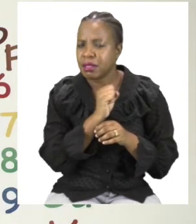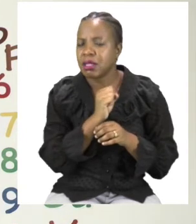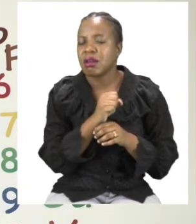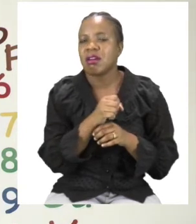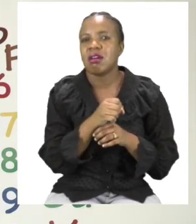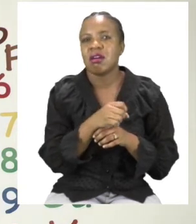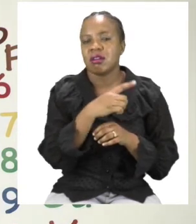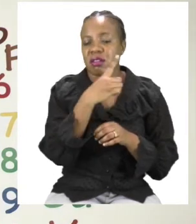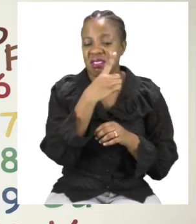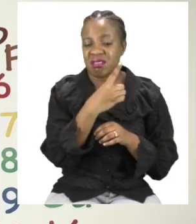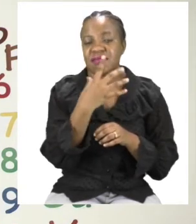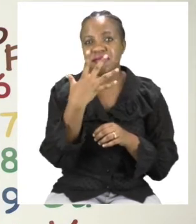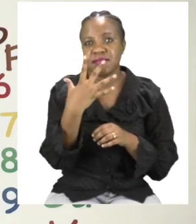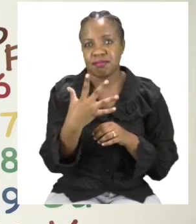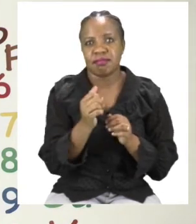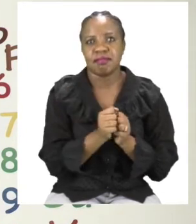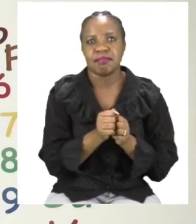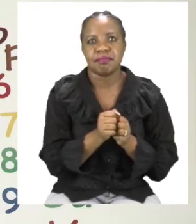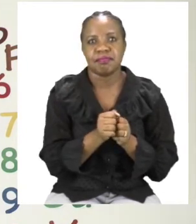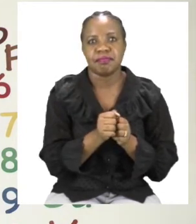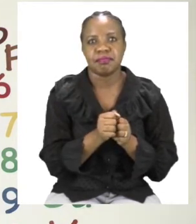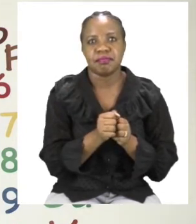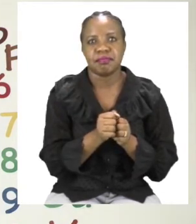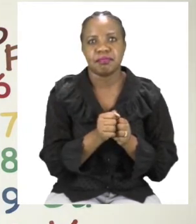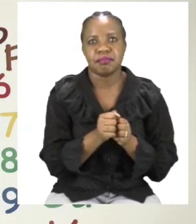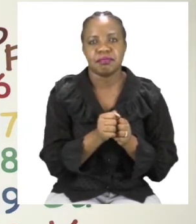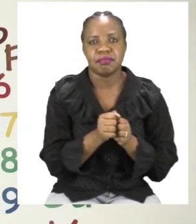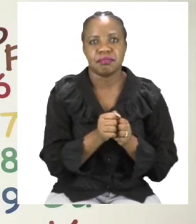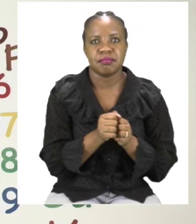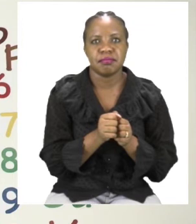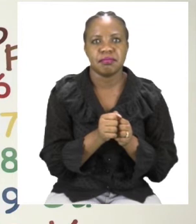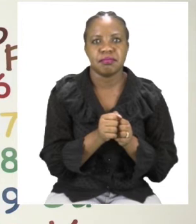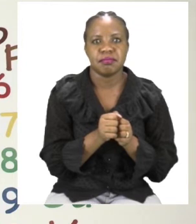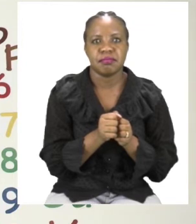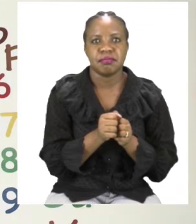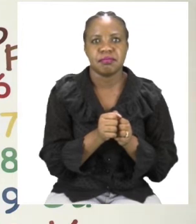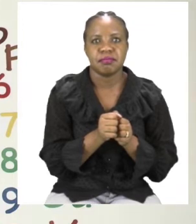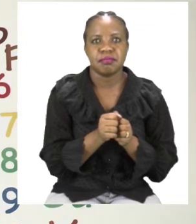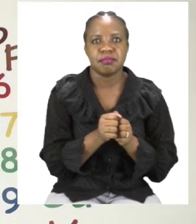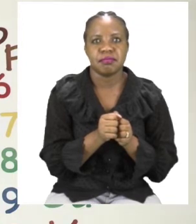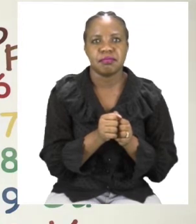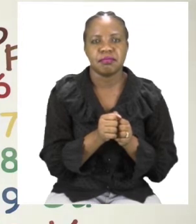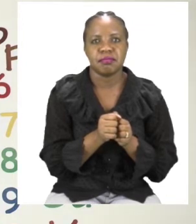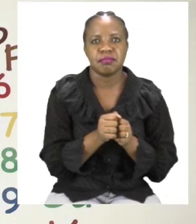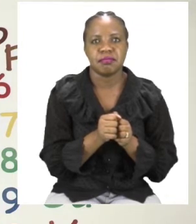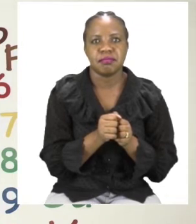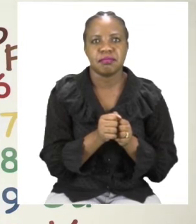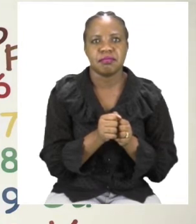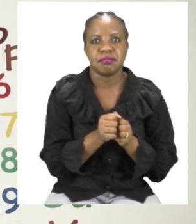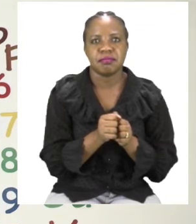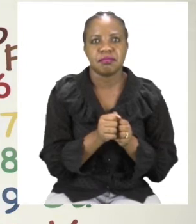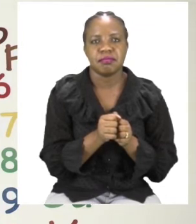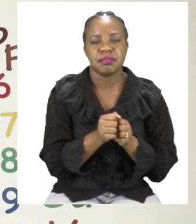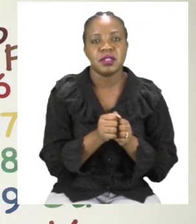55 minus 40, the 40 that we got from the equal sign, is 15. So